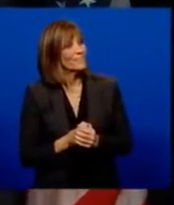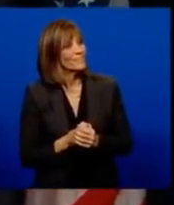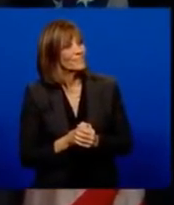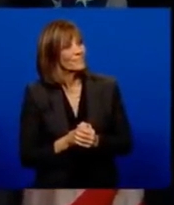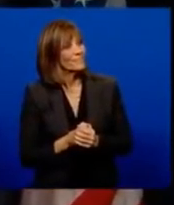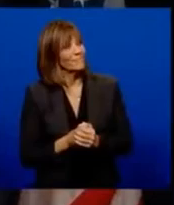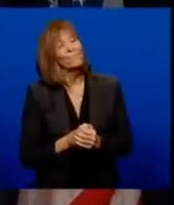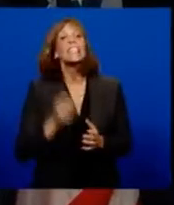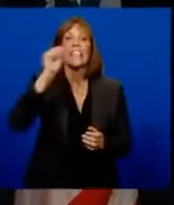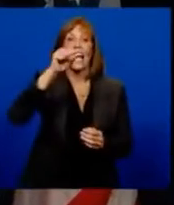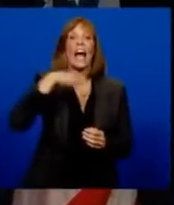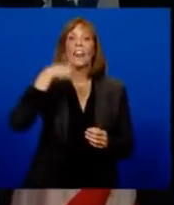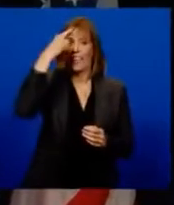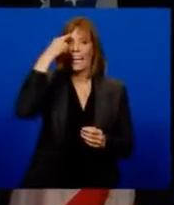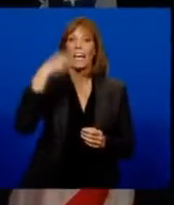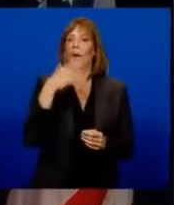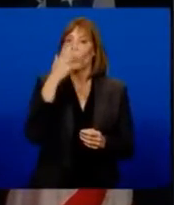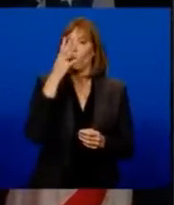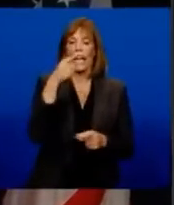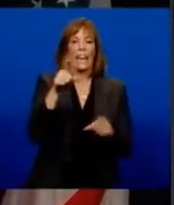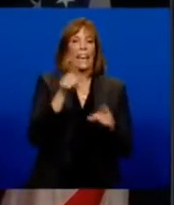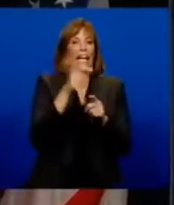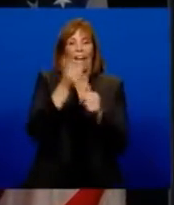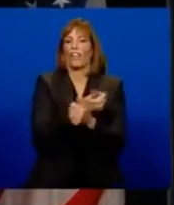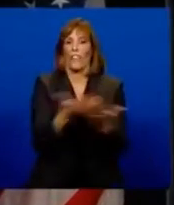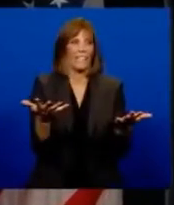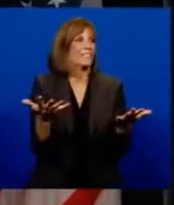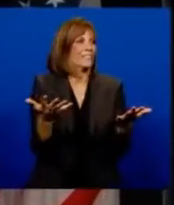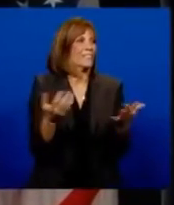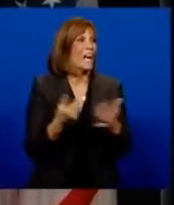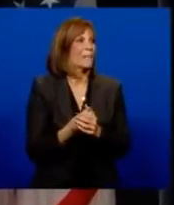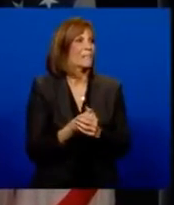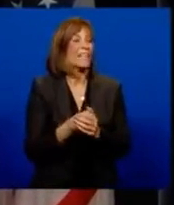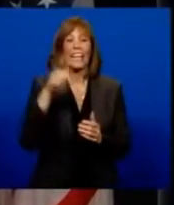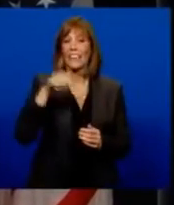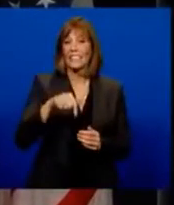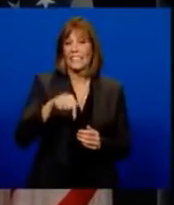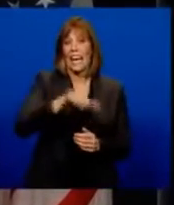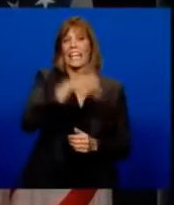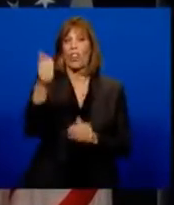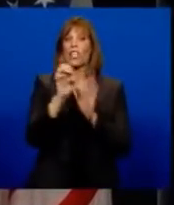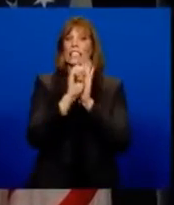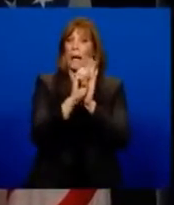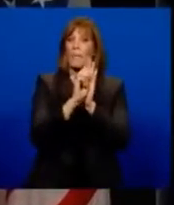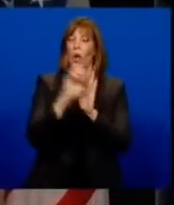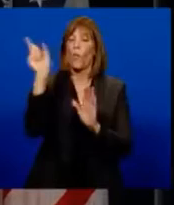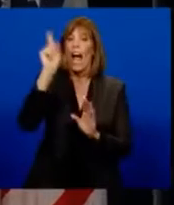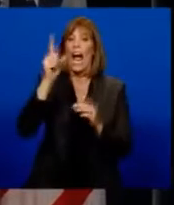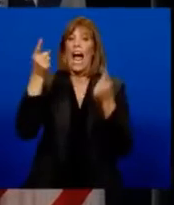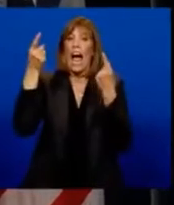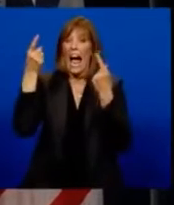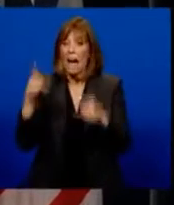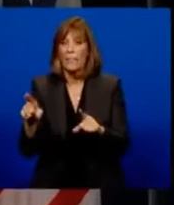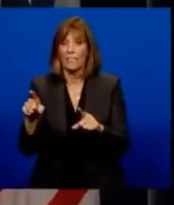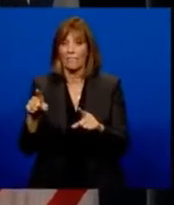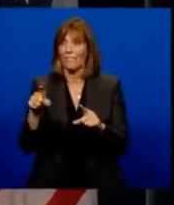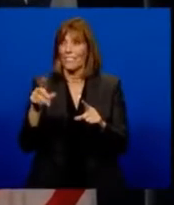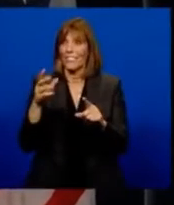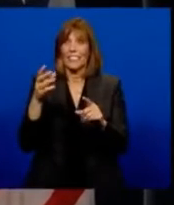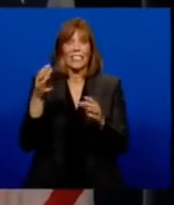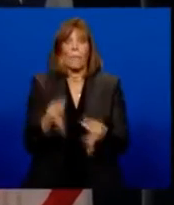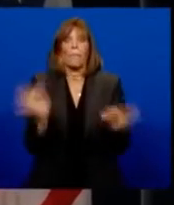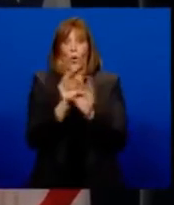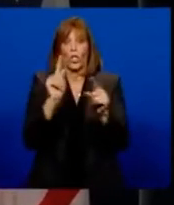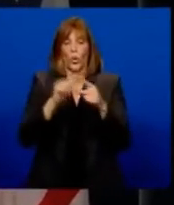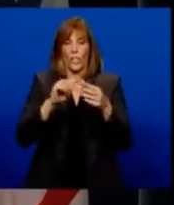Yeah, I think I would say, just like everything else, right? This is another example of a place where there's a lot of coordination that's